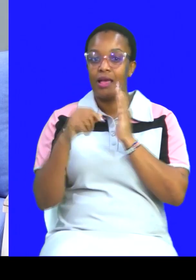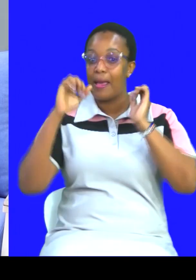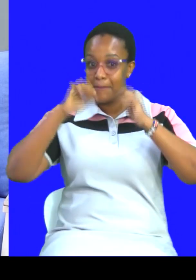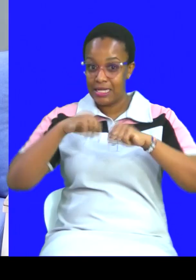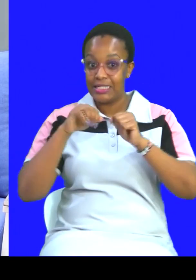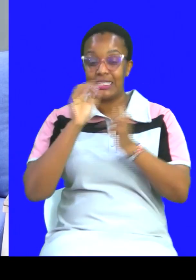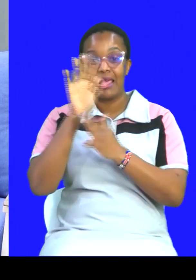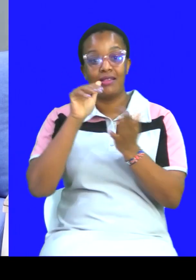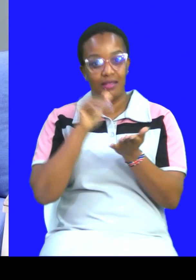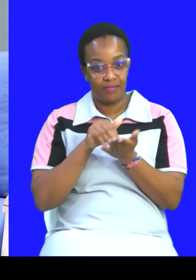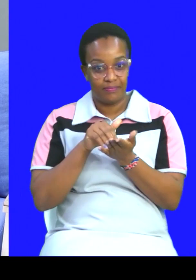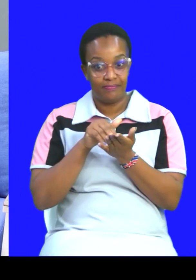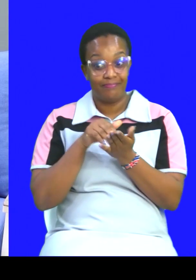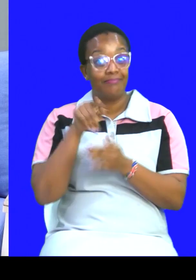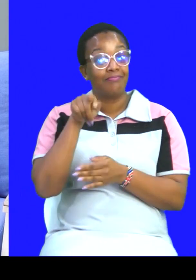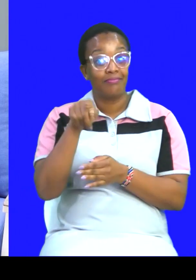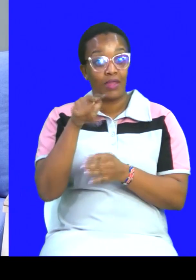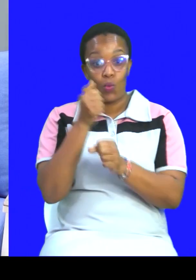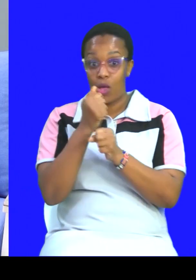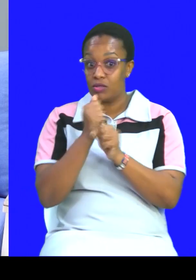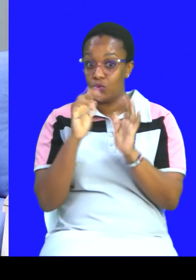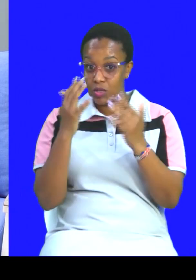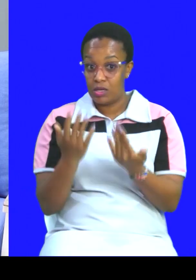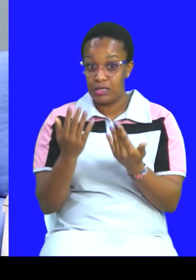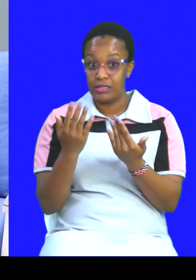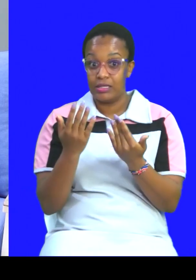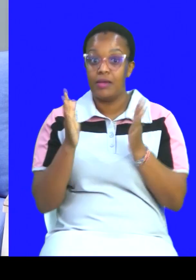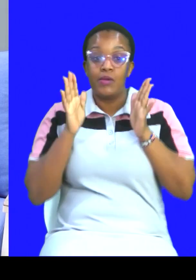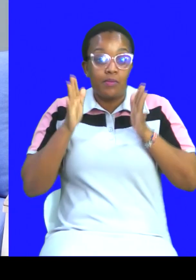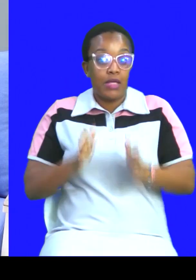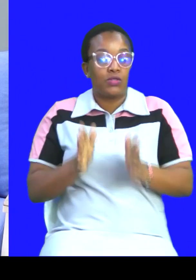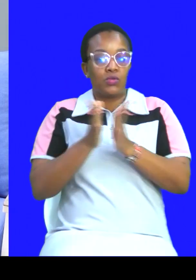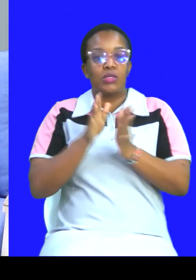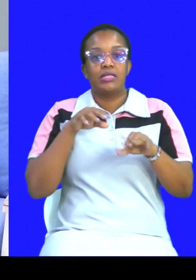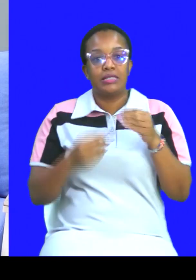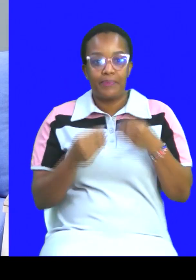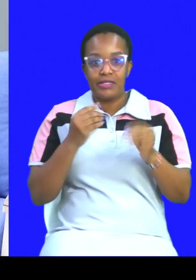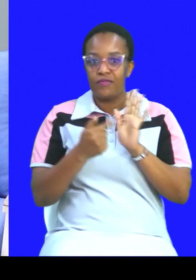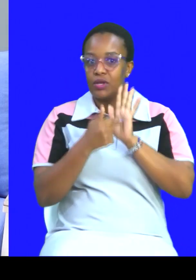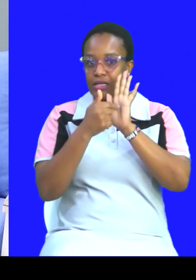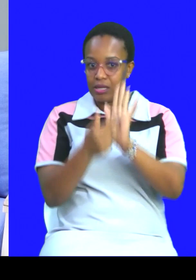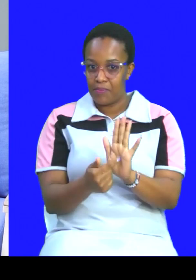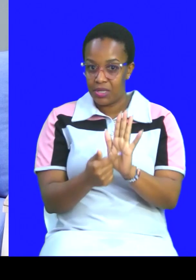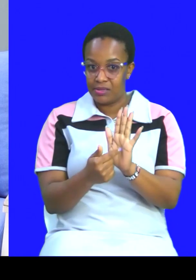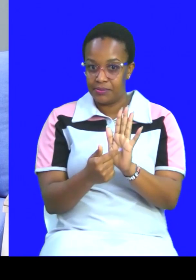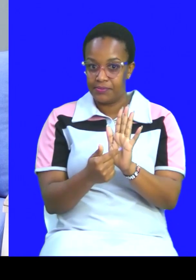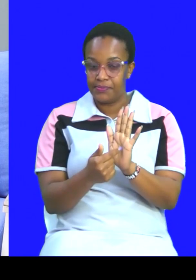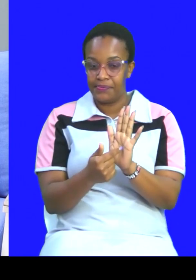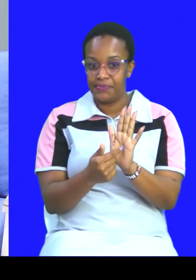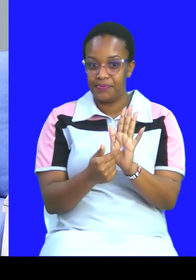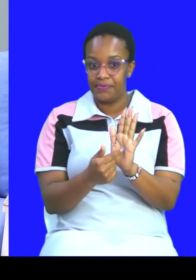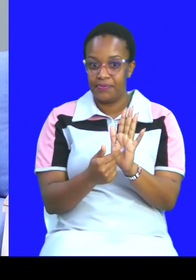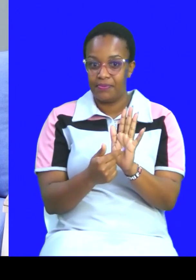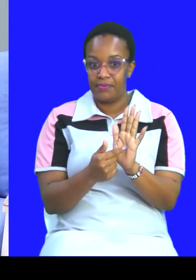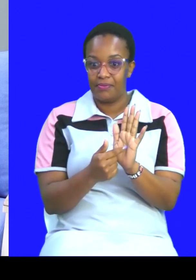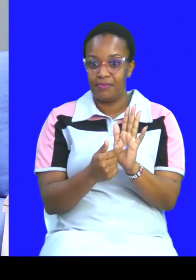Center. It deals with persons with disabilities, like for example,